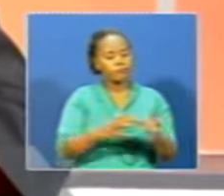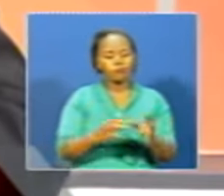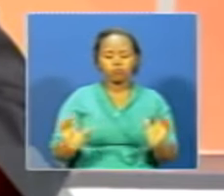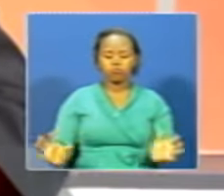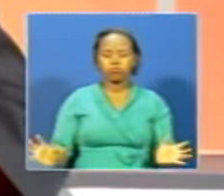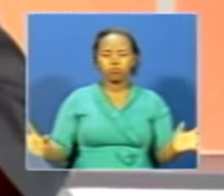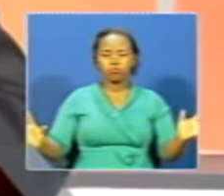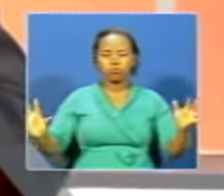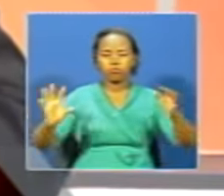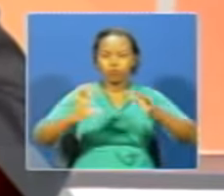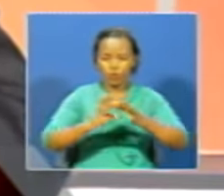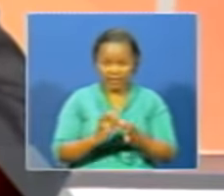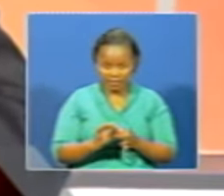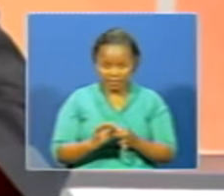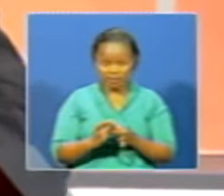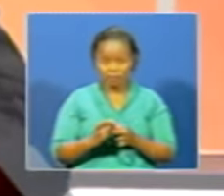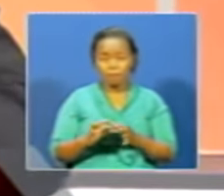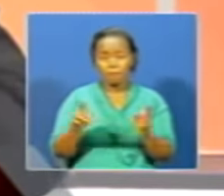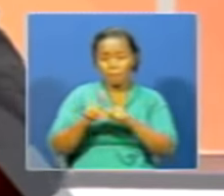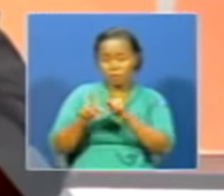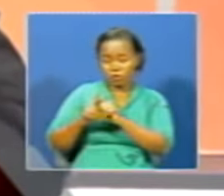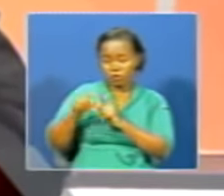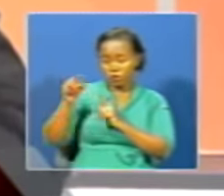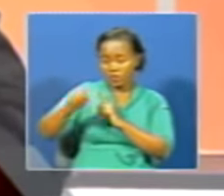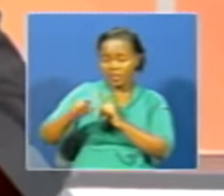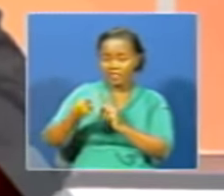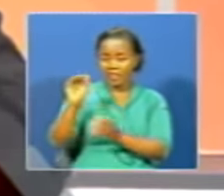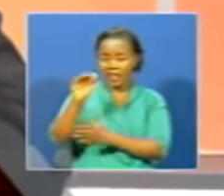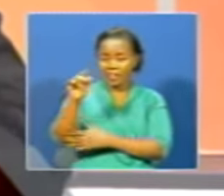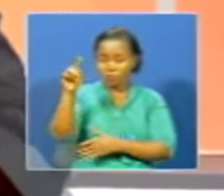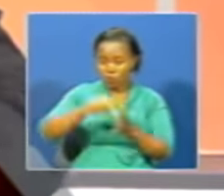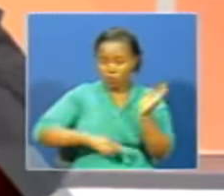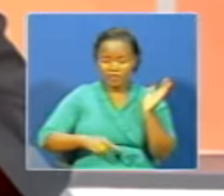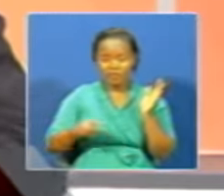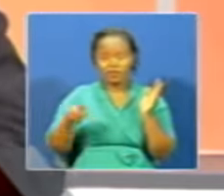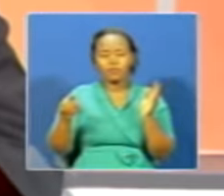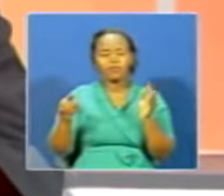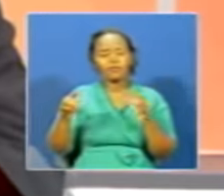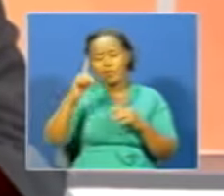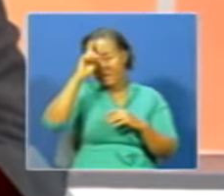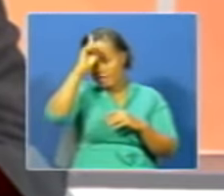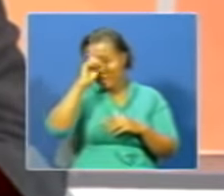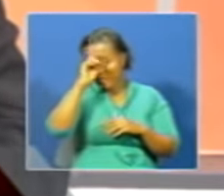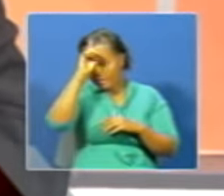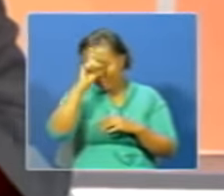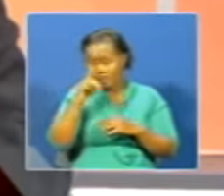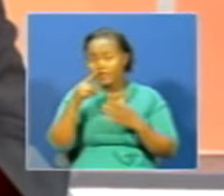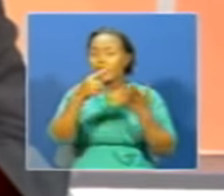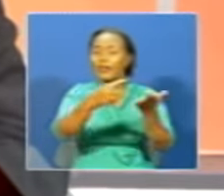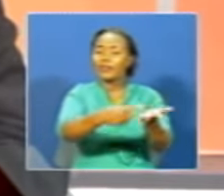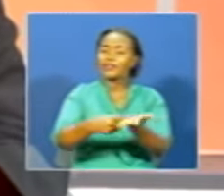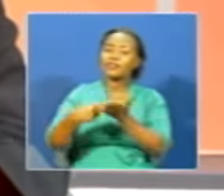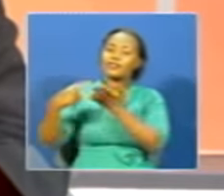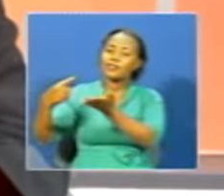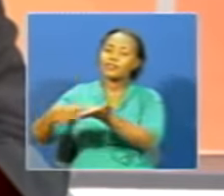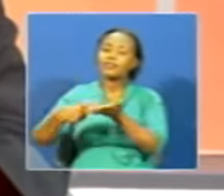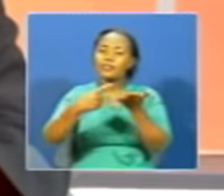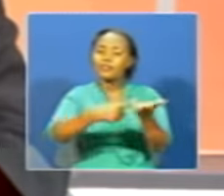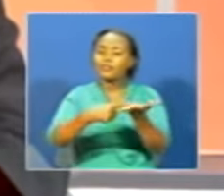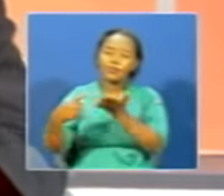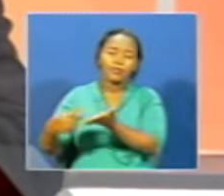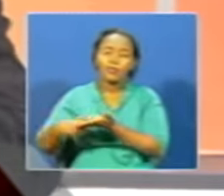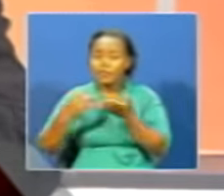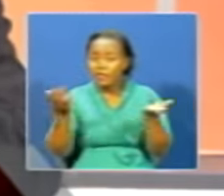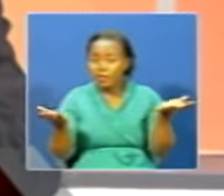tradition which calls for sober, serious dialogue because we are at a crossroads.